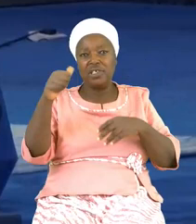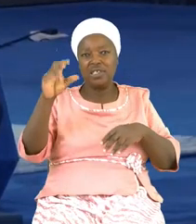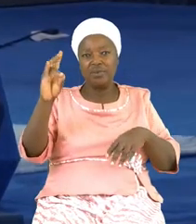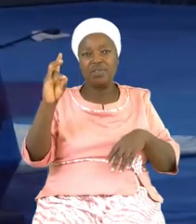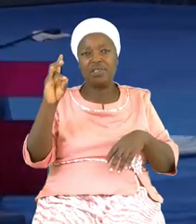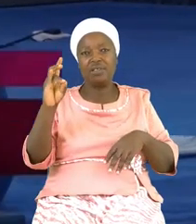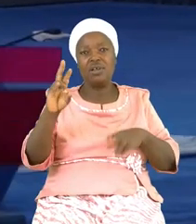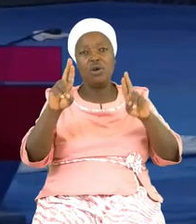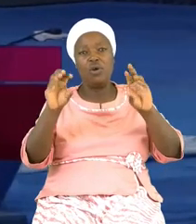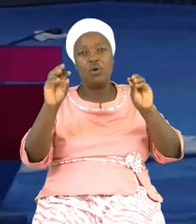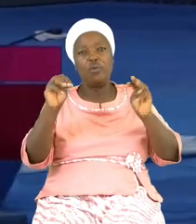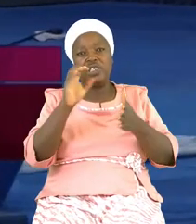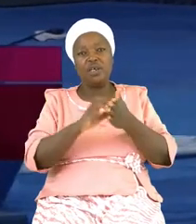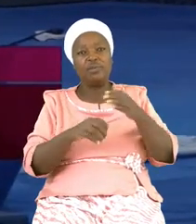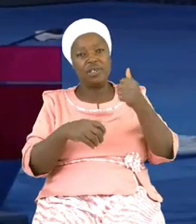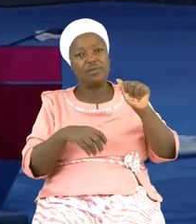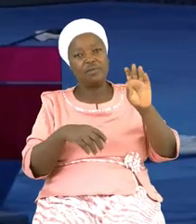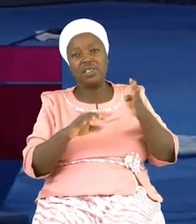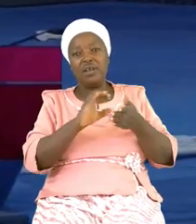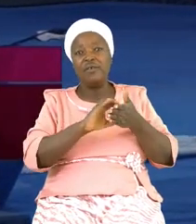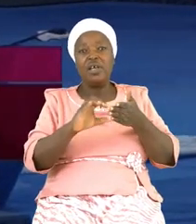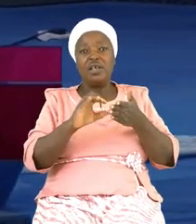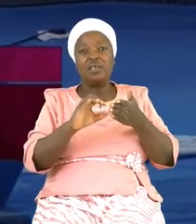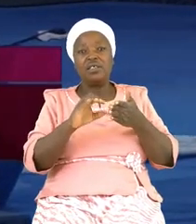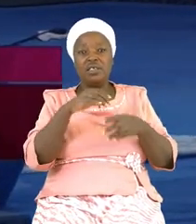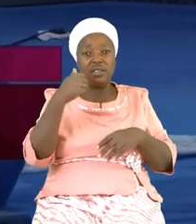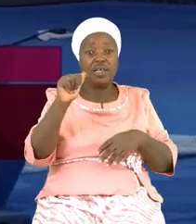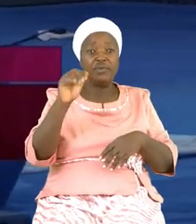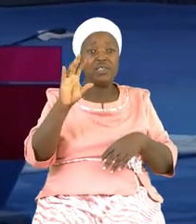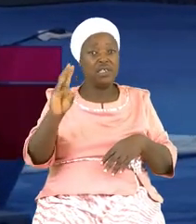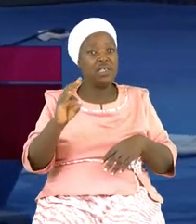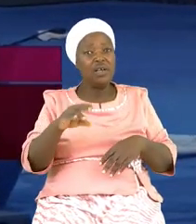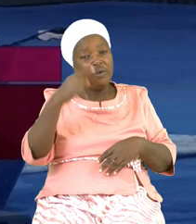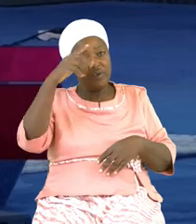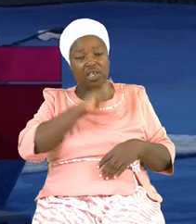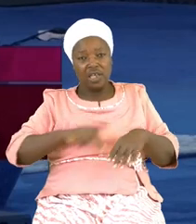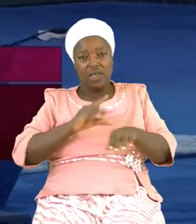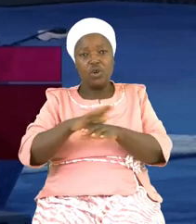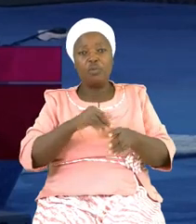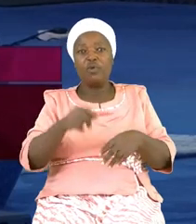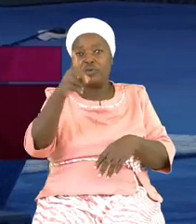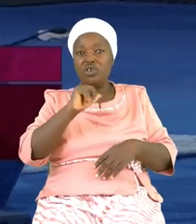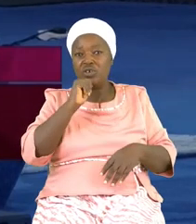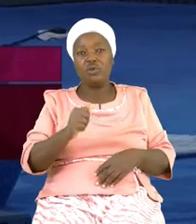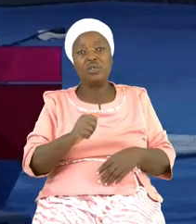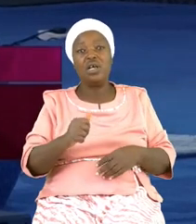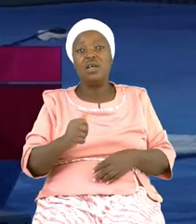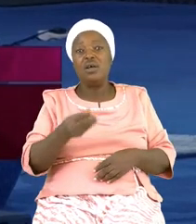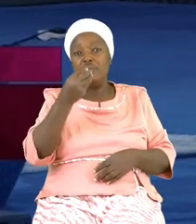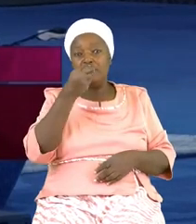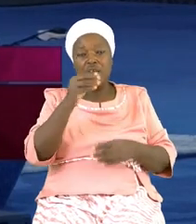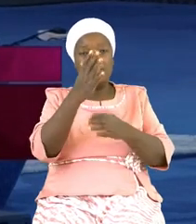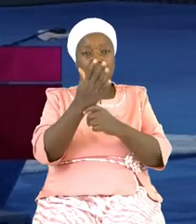verse 17, for the kingdom of God is not meat and drink, but